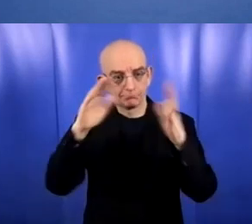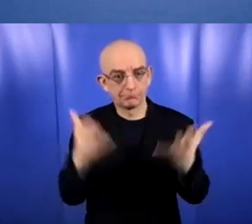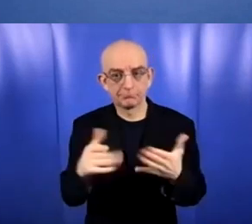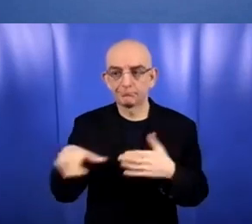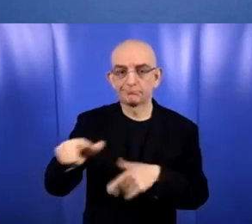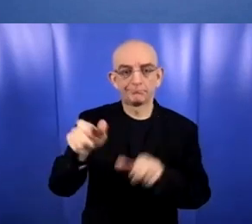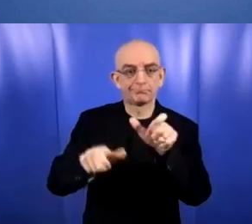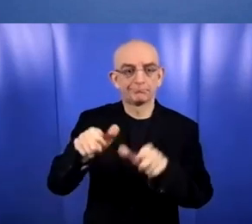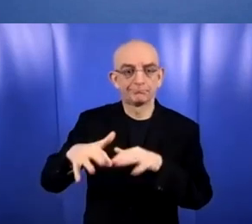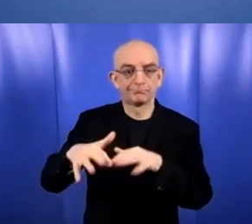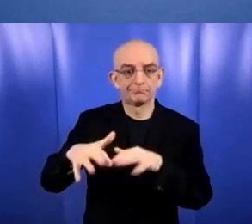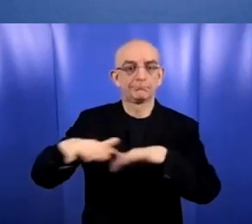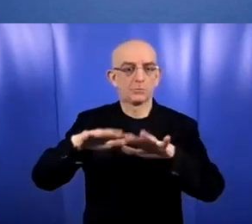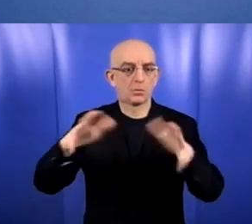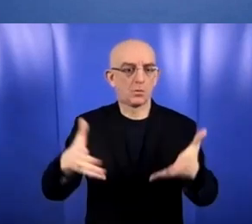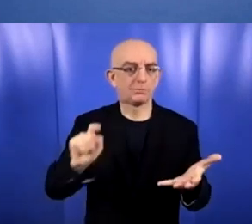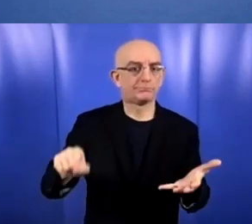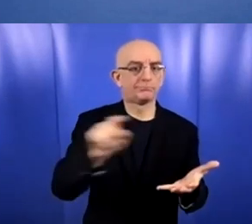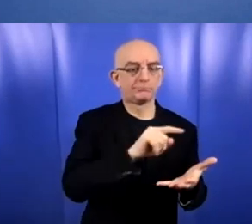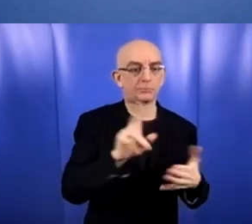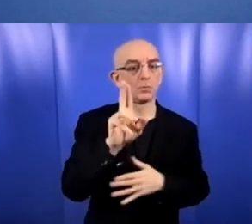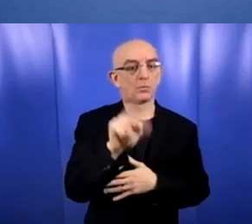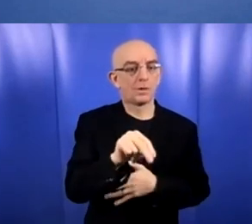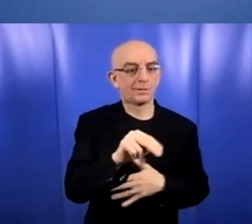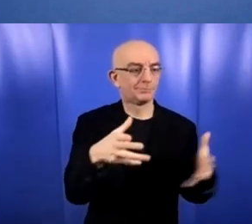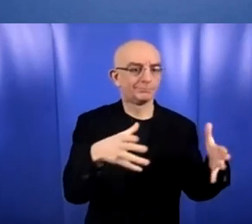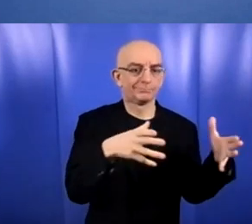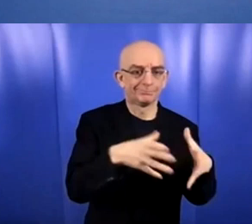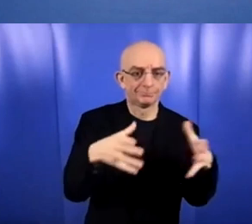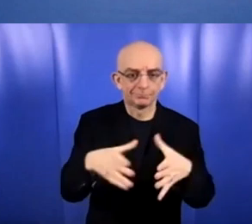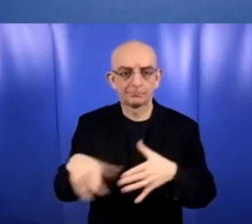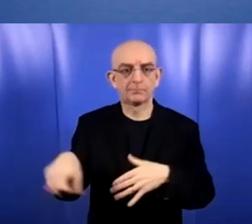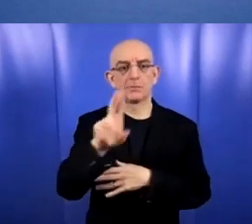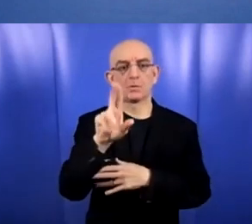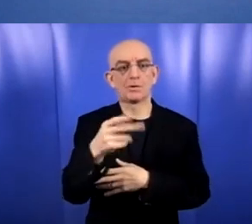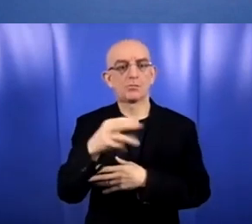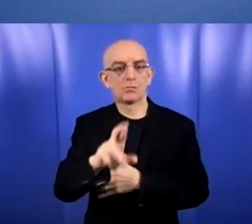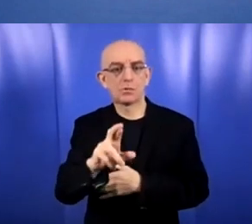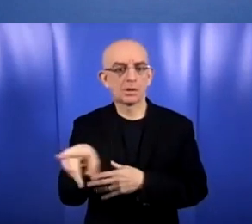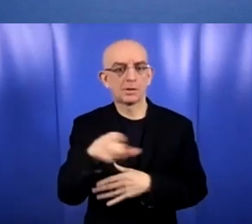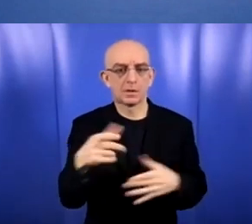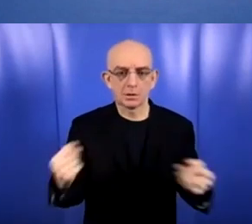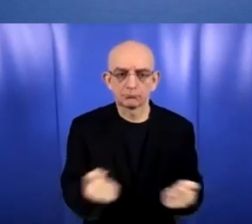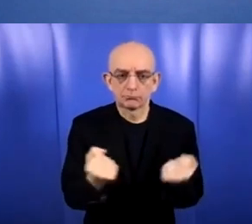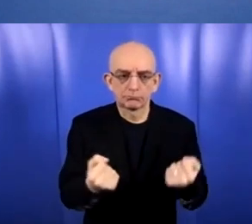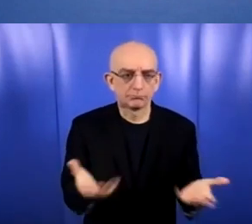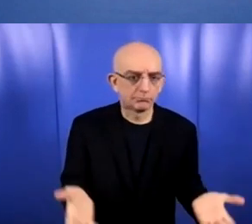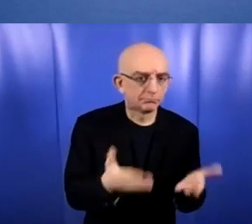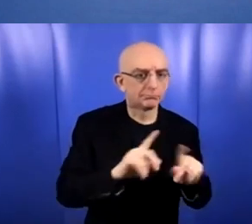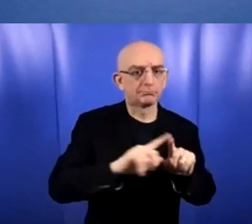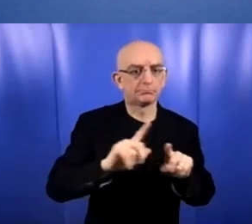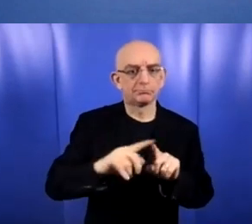so much to provide protection on the ground. Rachel, did you want to add anything to what I've just said?